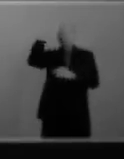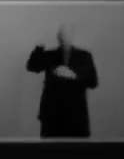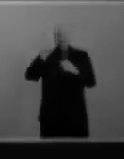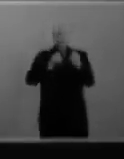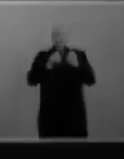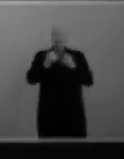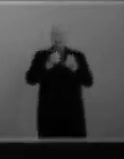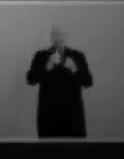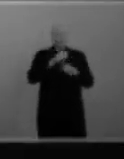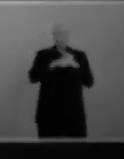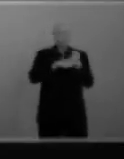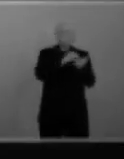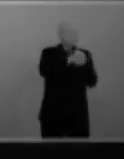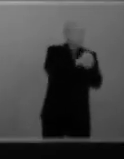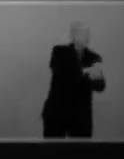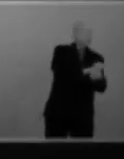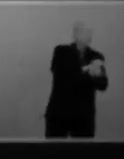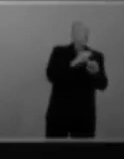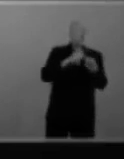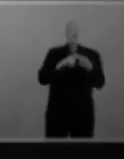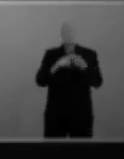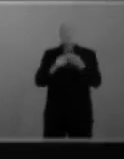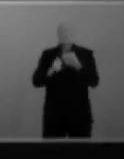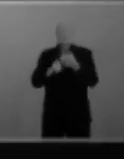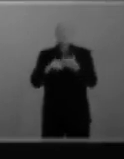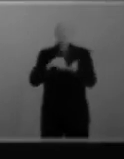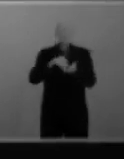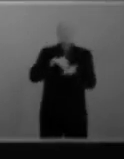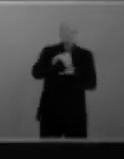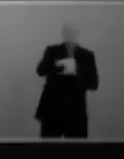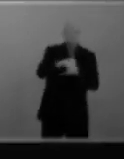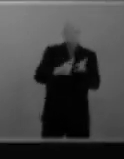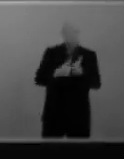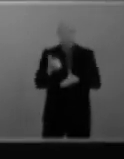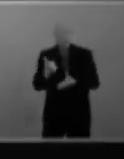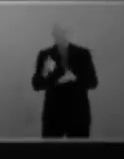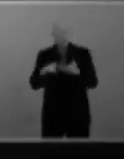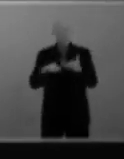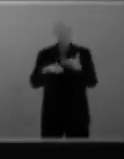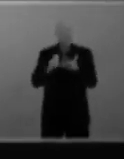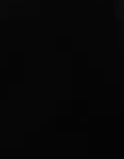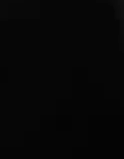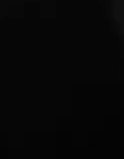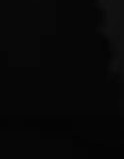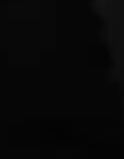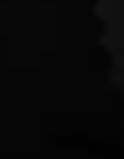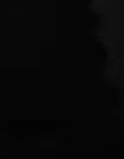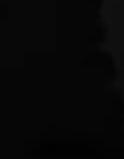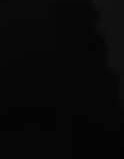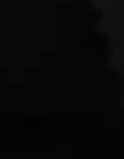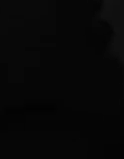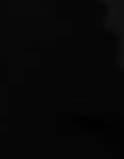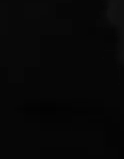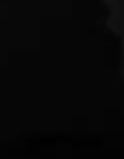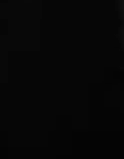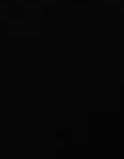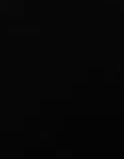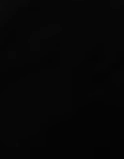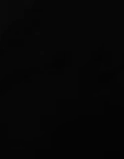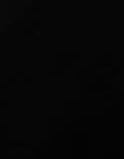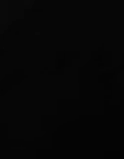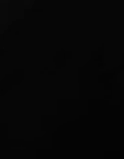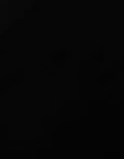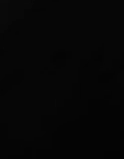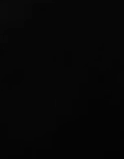lockdown enforcement to the many bailouts and subsidies that go against our instincts. But we accept them because there is